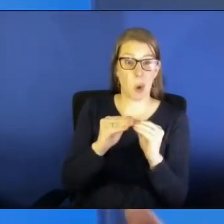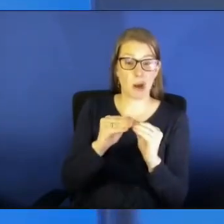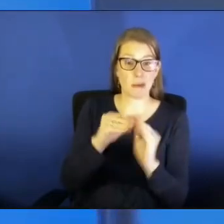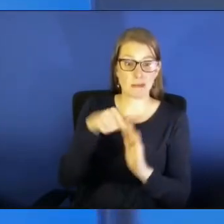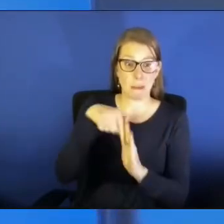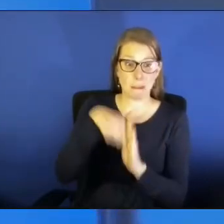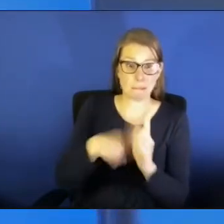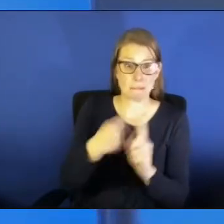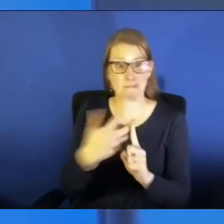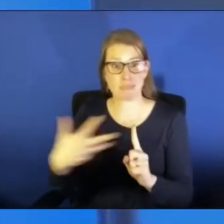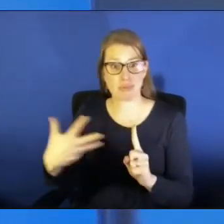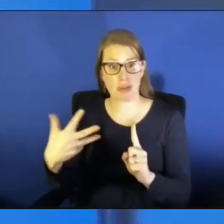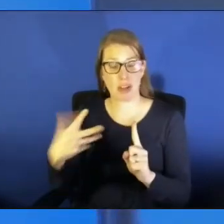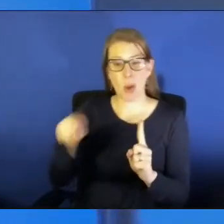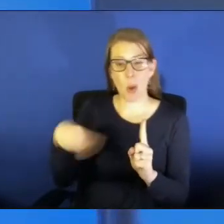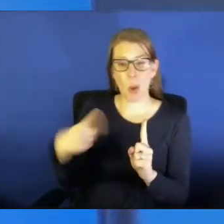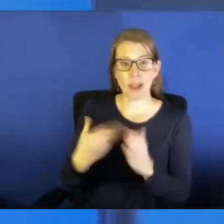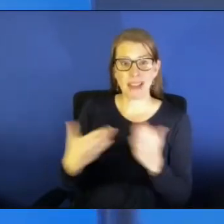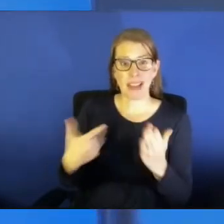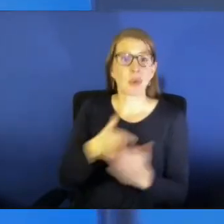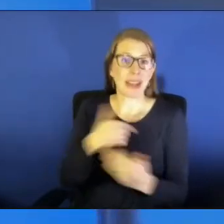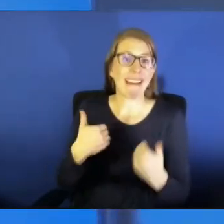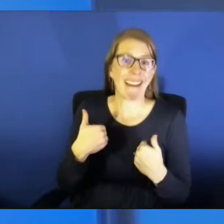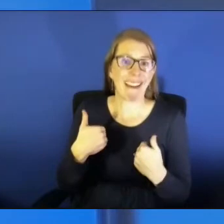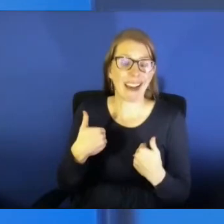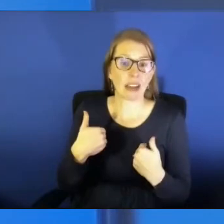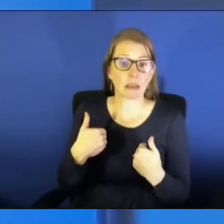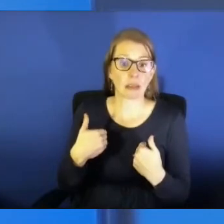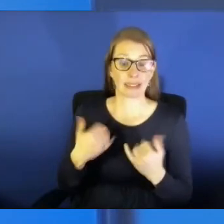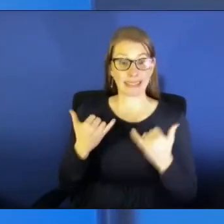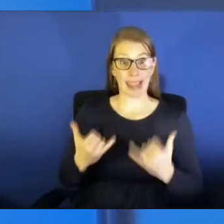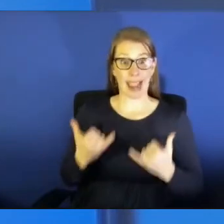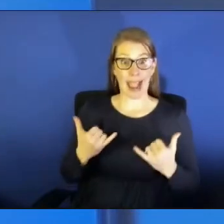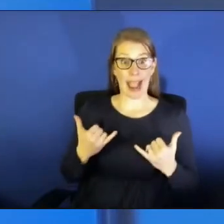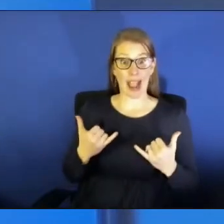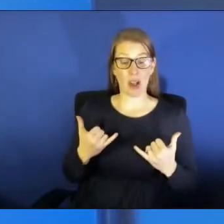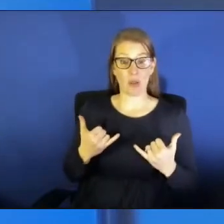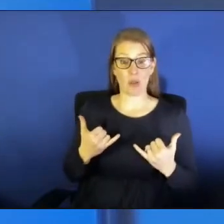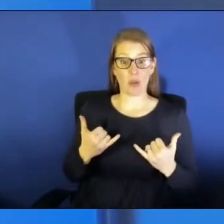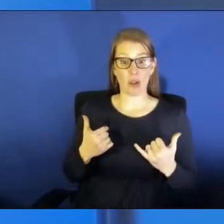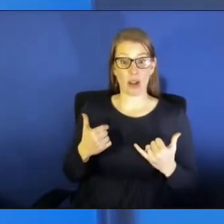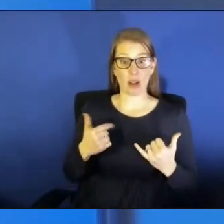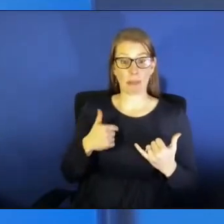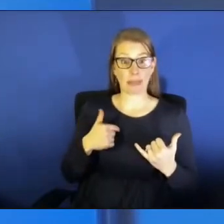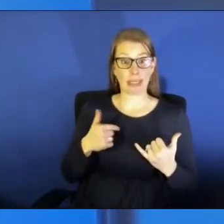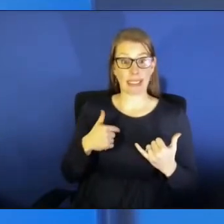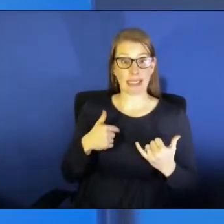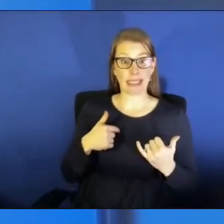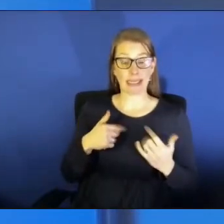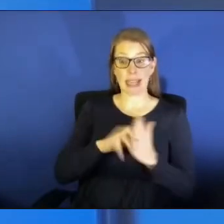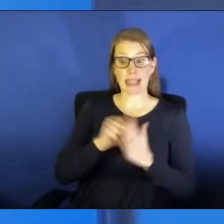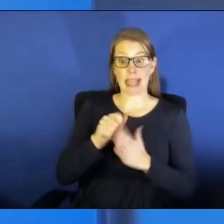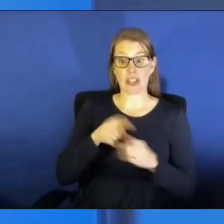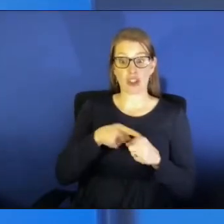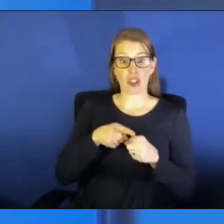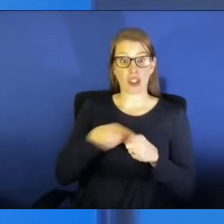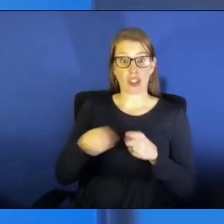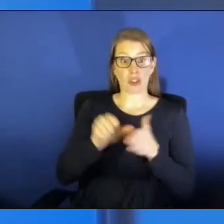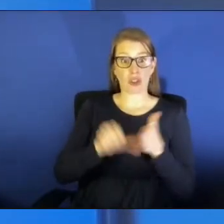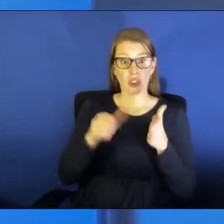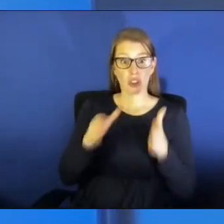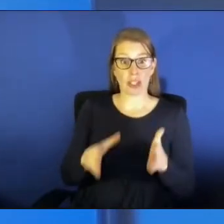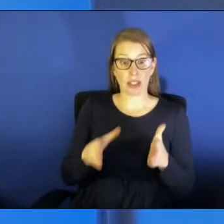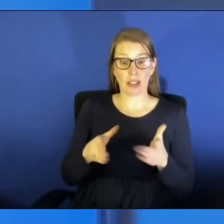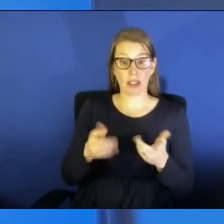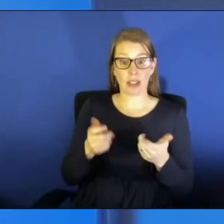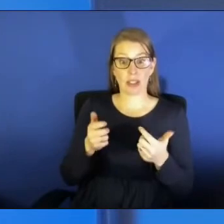only thing we had. And I'm now here talking to you as a cancer surgeon about trying to put myself out of business